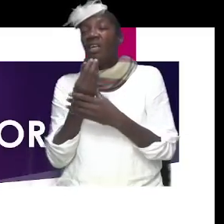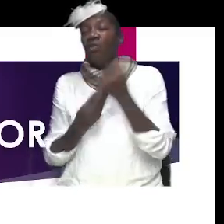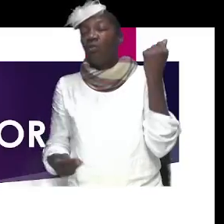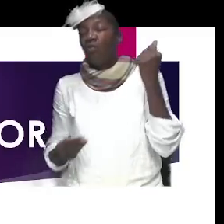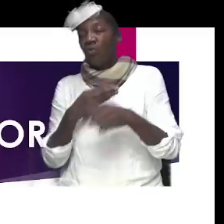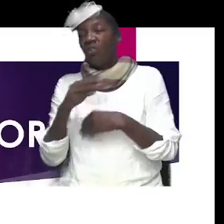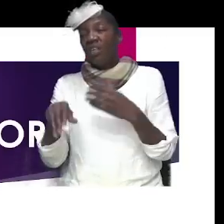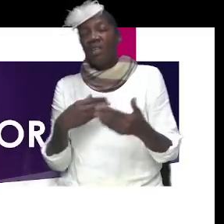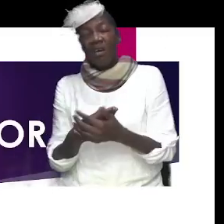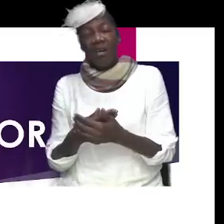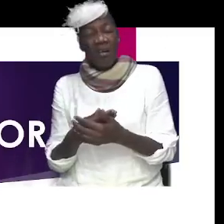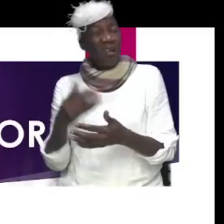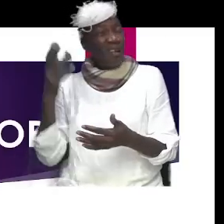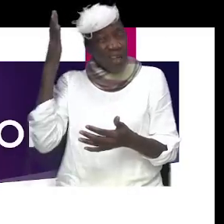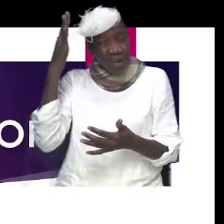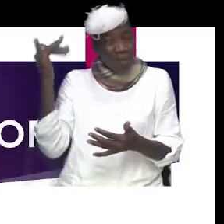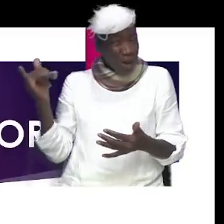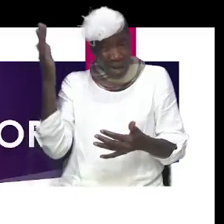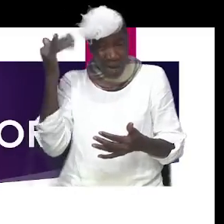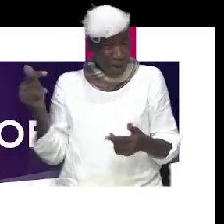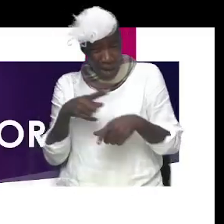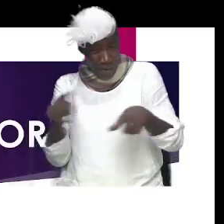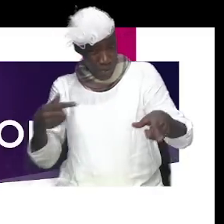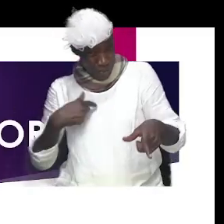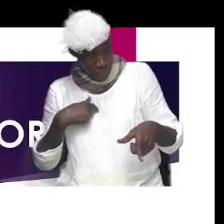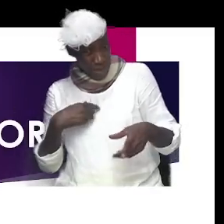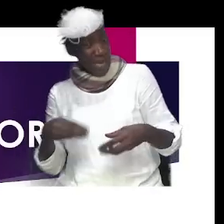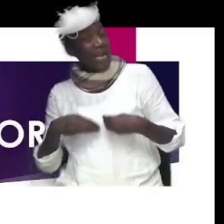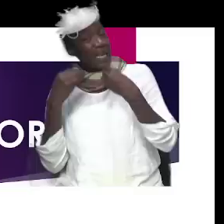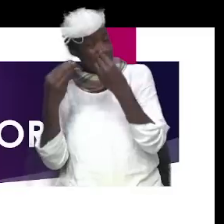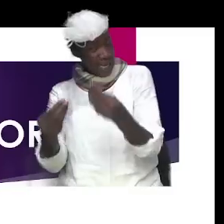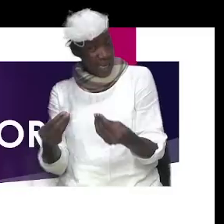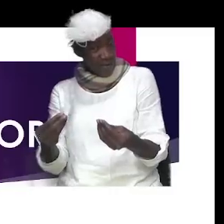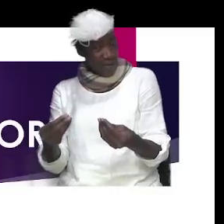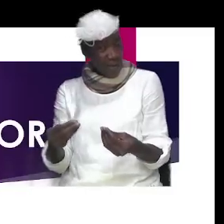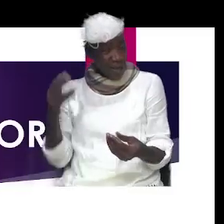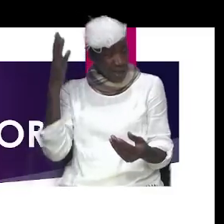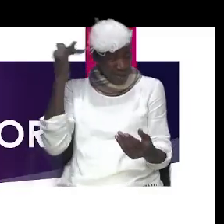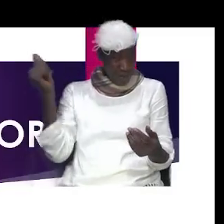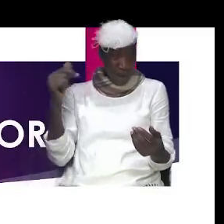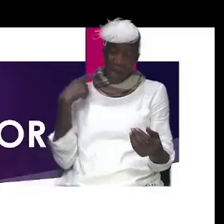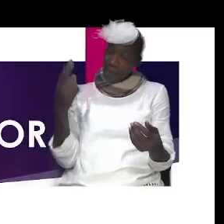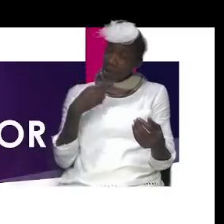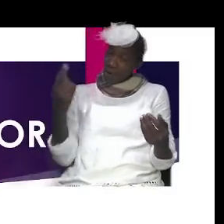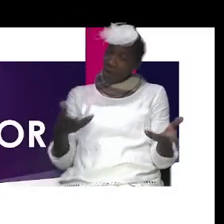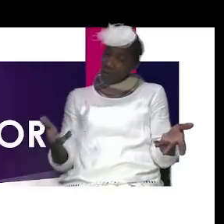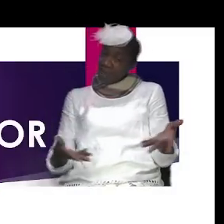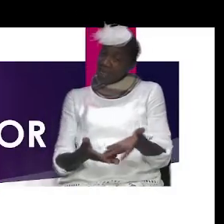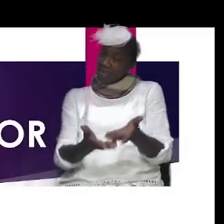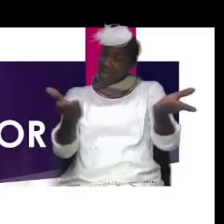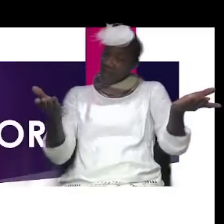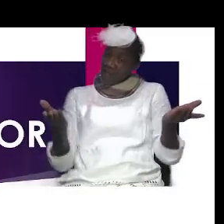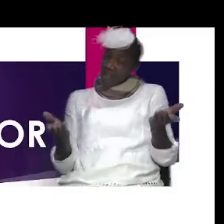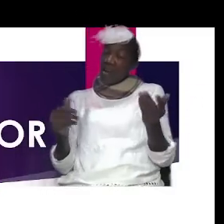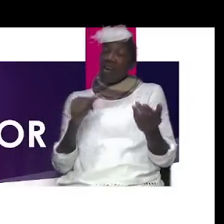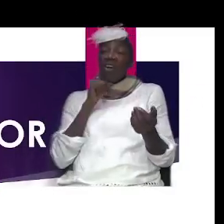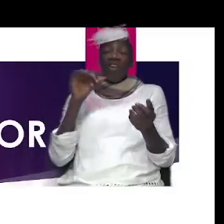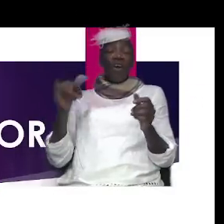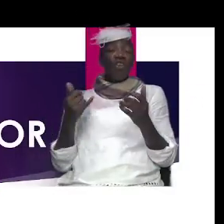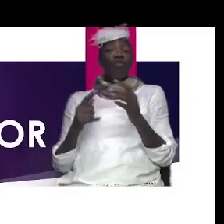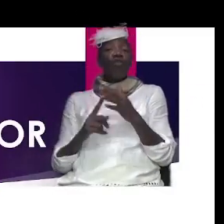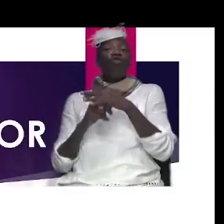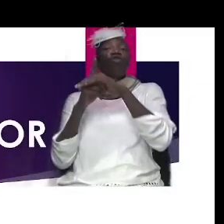Why? But I did give. Why? But I was always there. It is not just showing